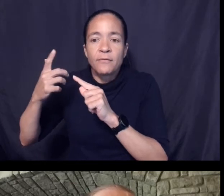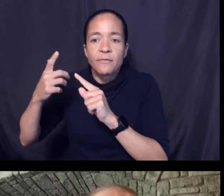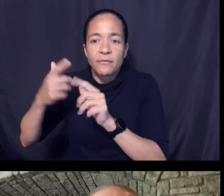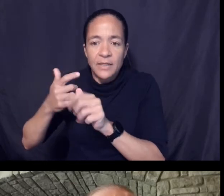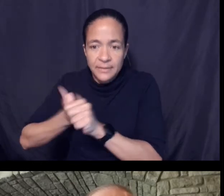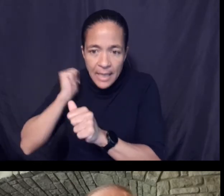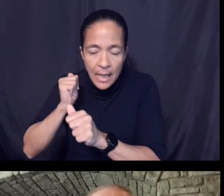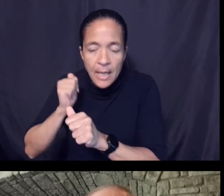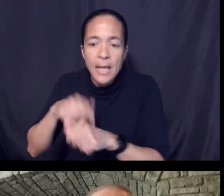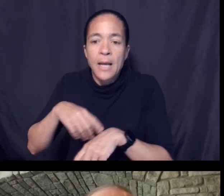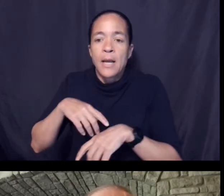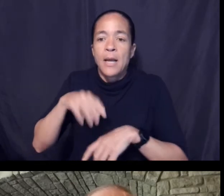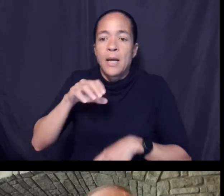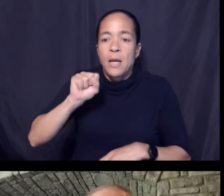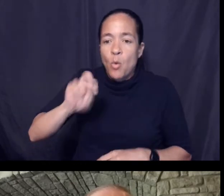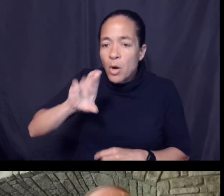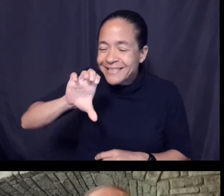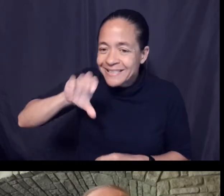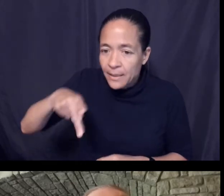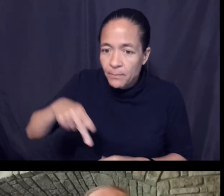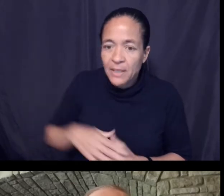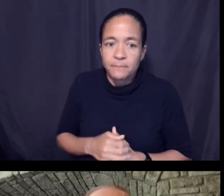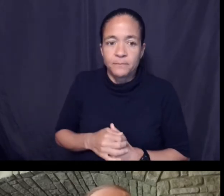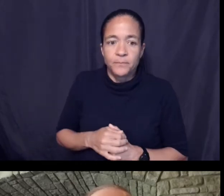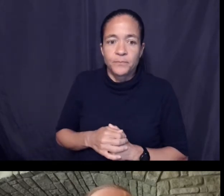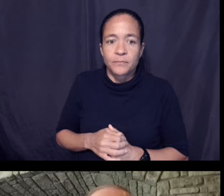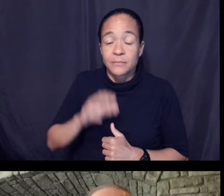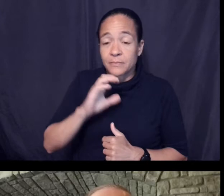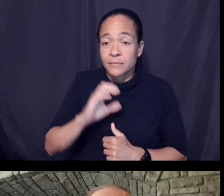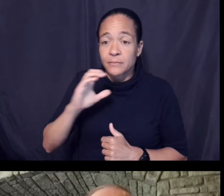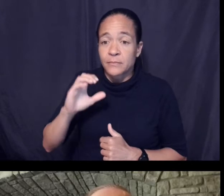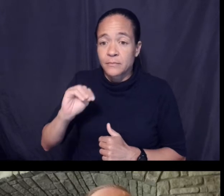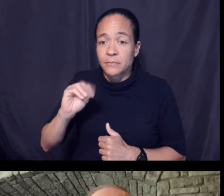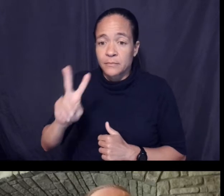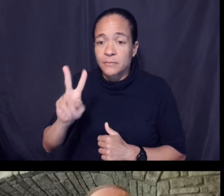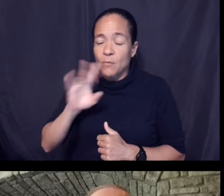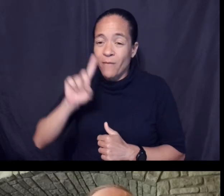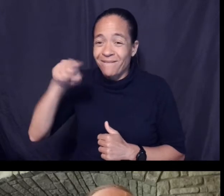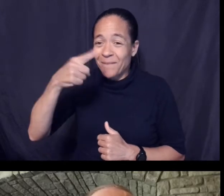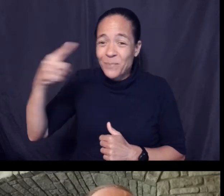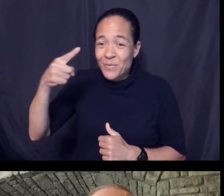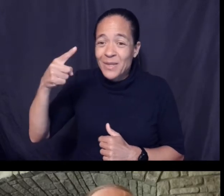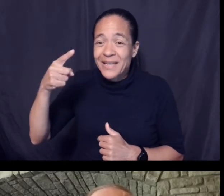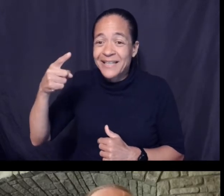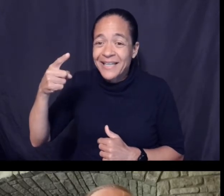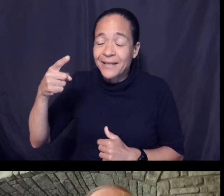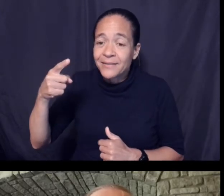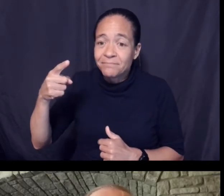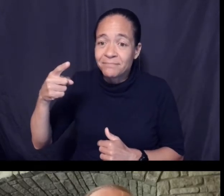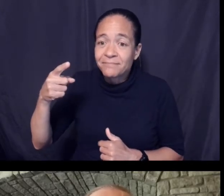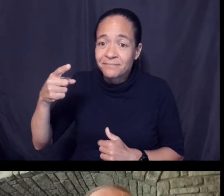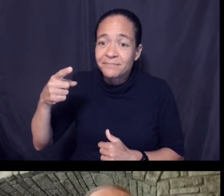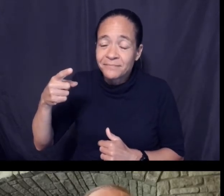or cerebral palsy. So CMV too is really one of the leading congenital infections